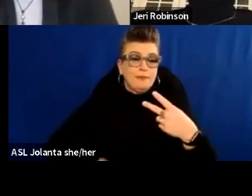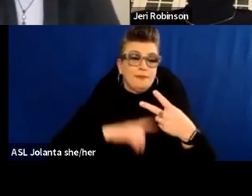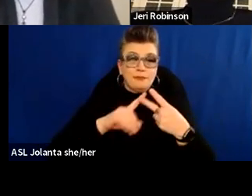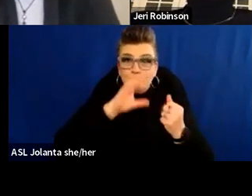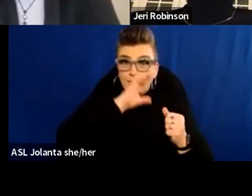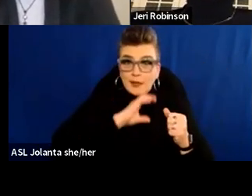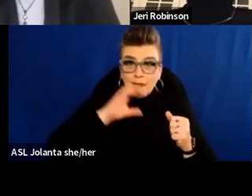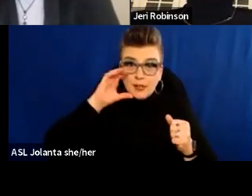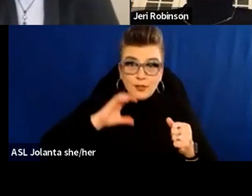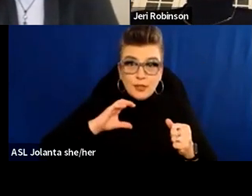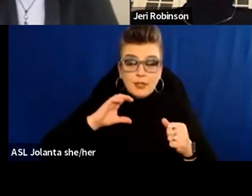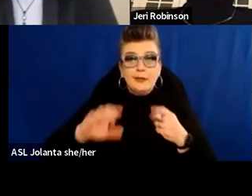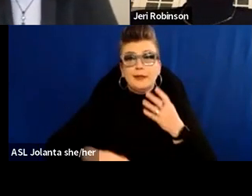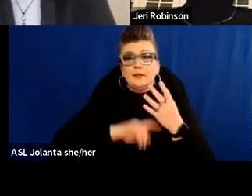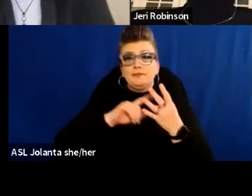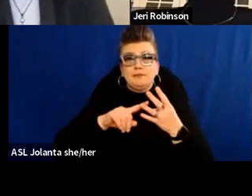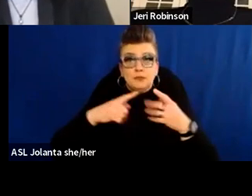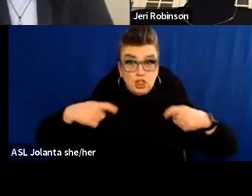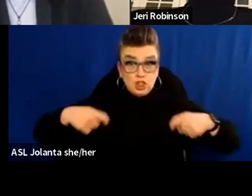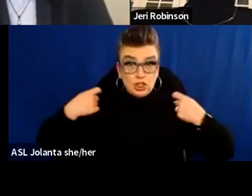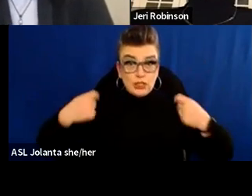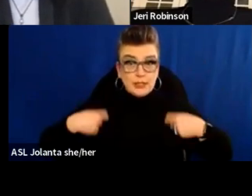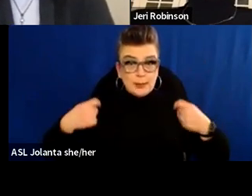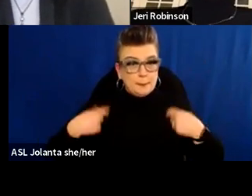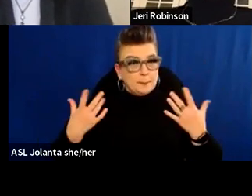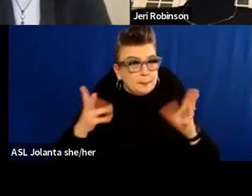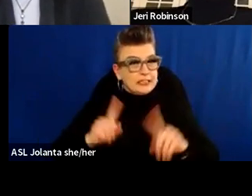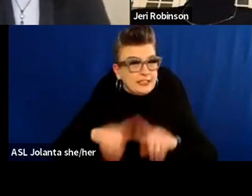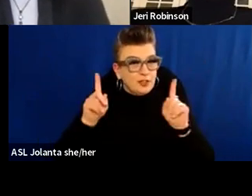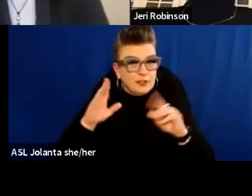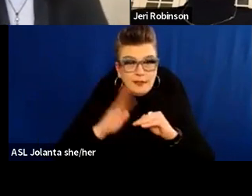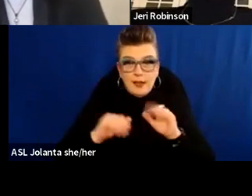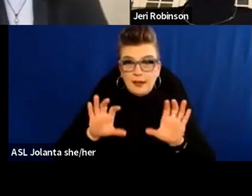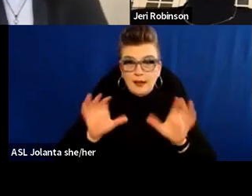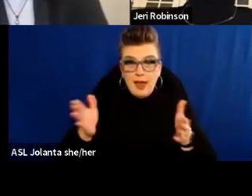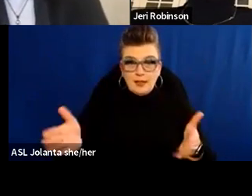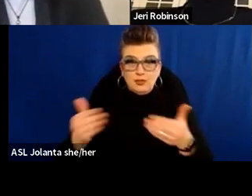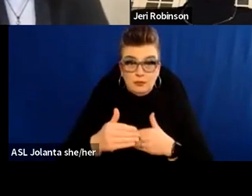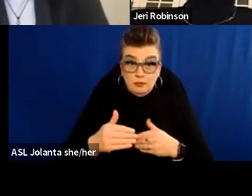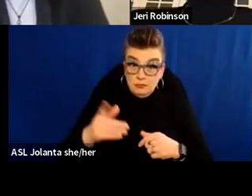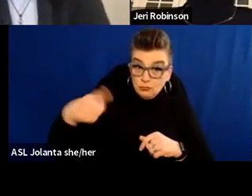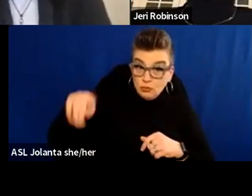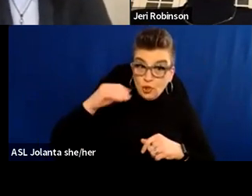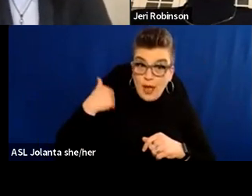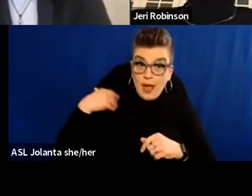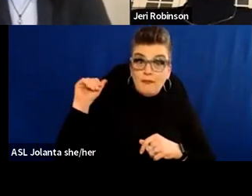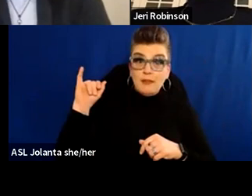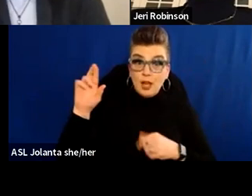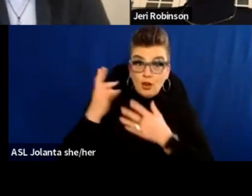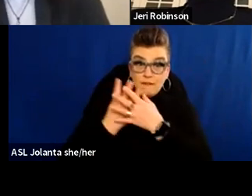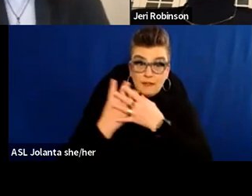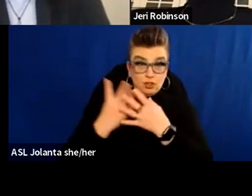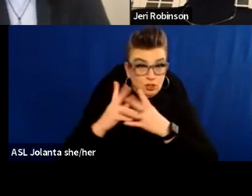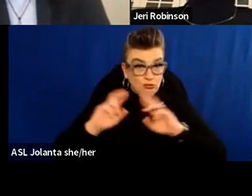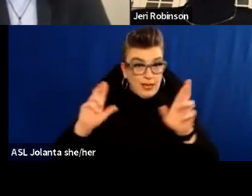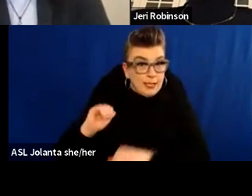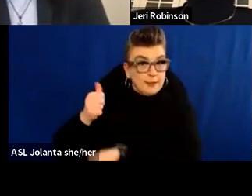so i would like to hear um whether that we have those in place in those spaces um and